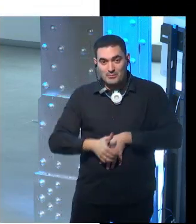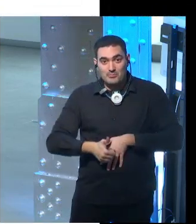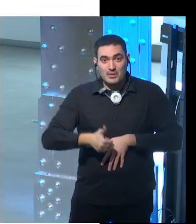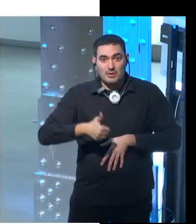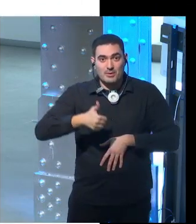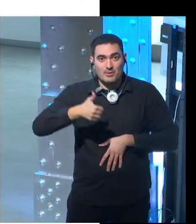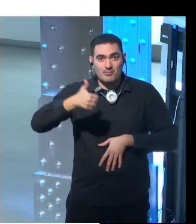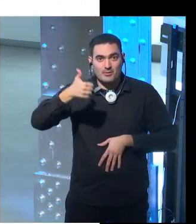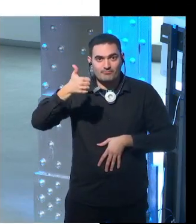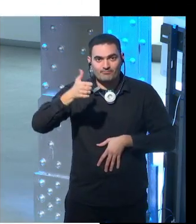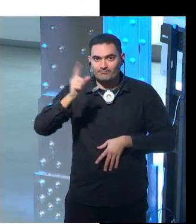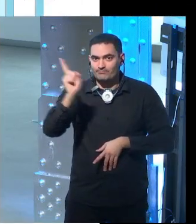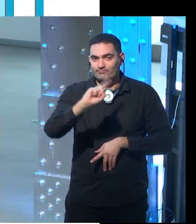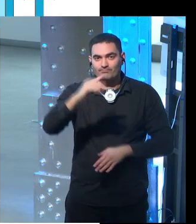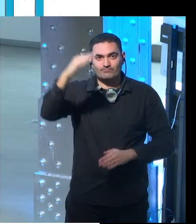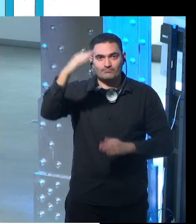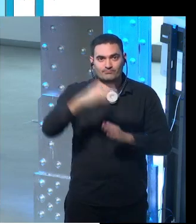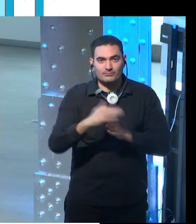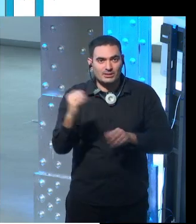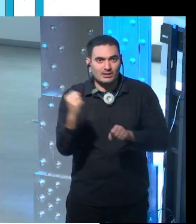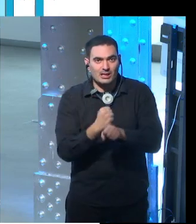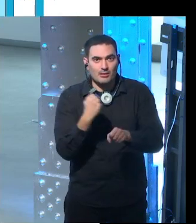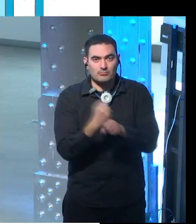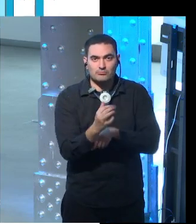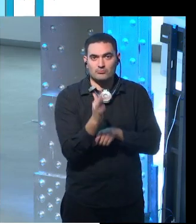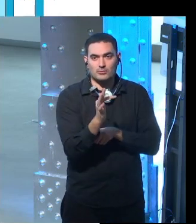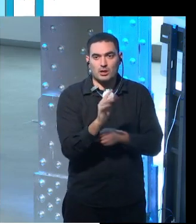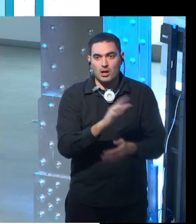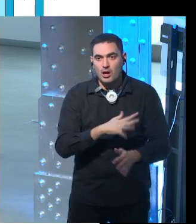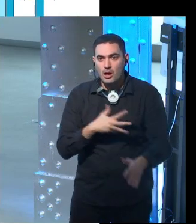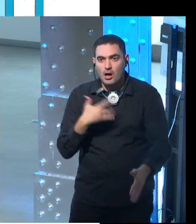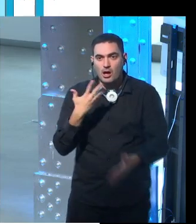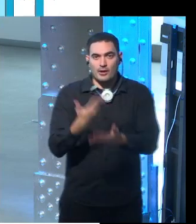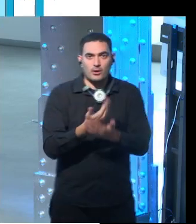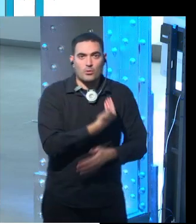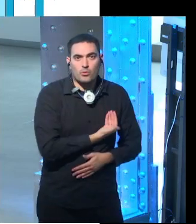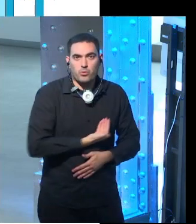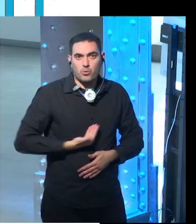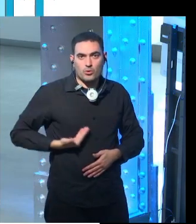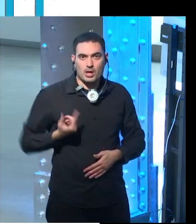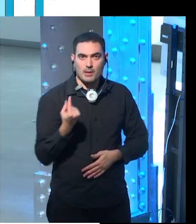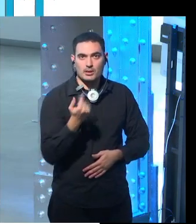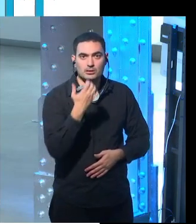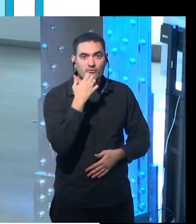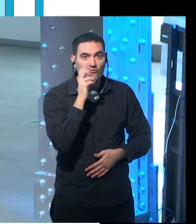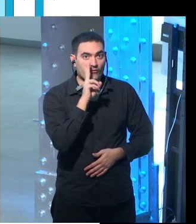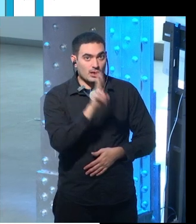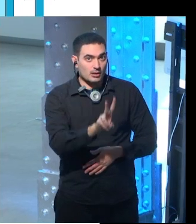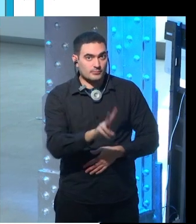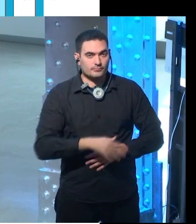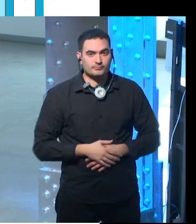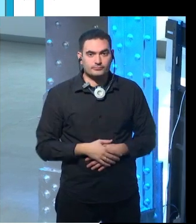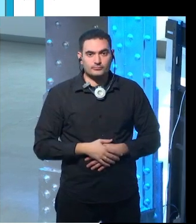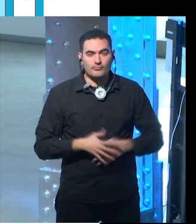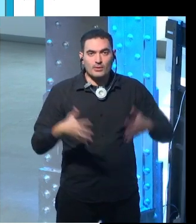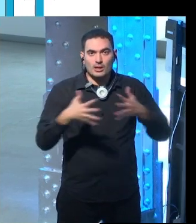from labor to owners of capital. And if you look at the changing structure of the labor market,